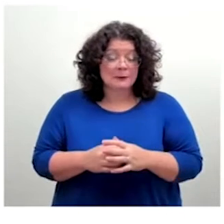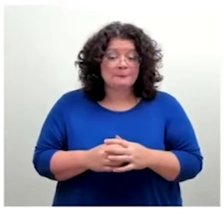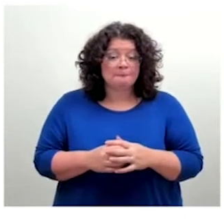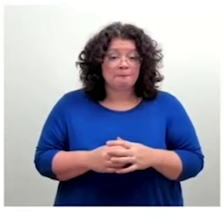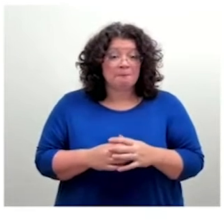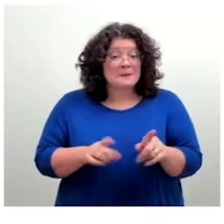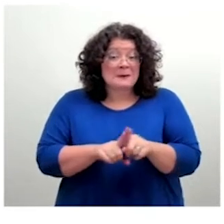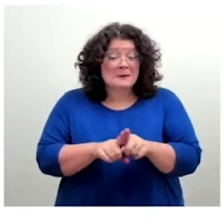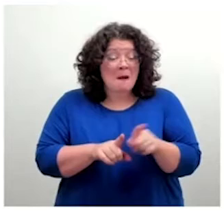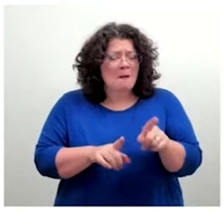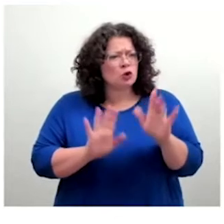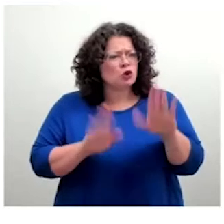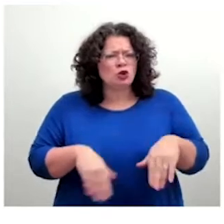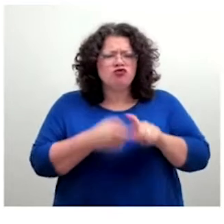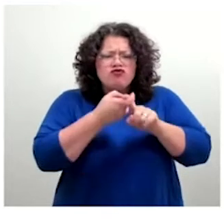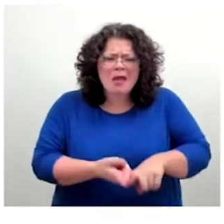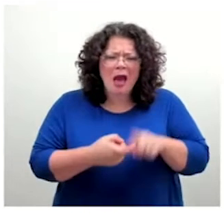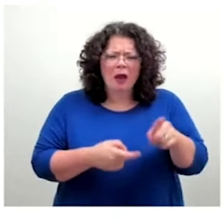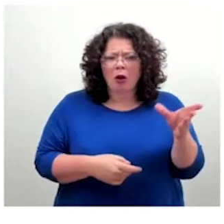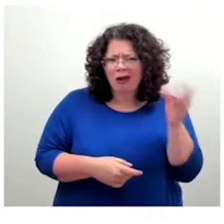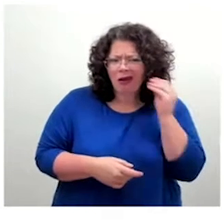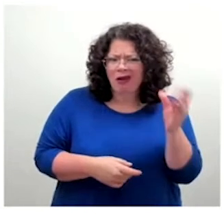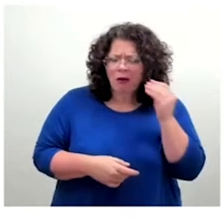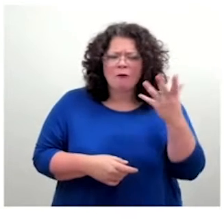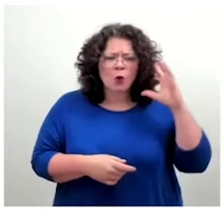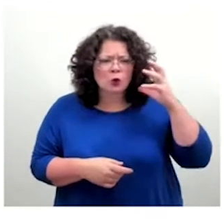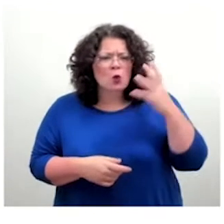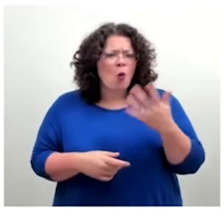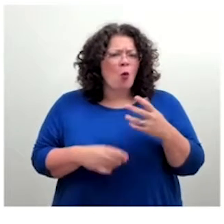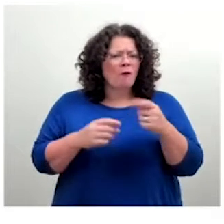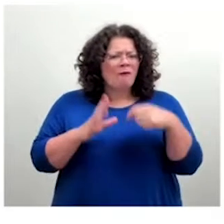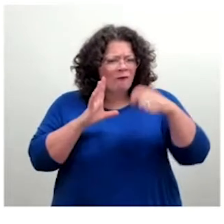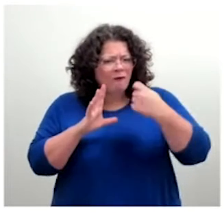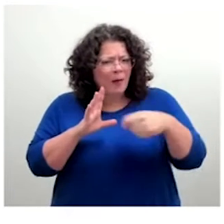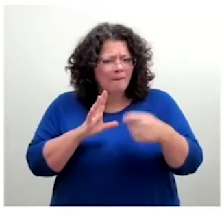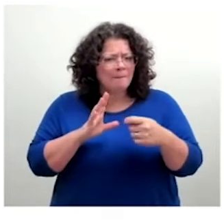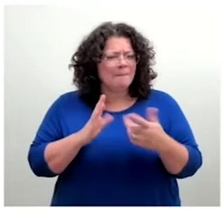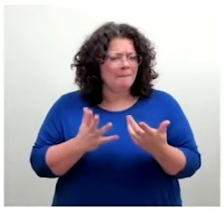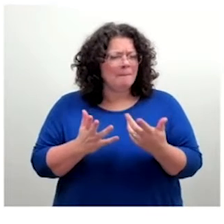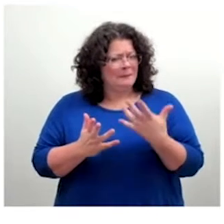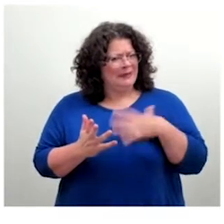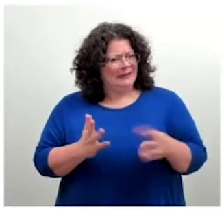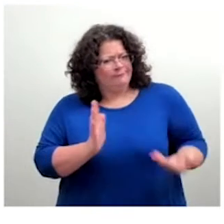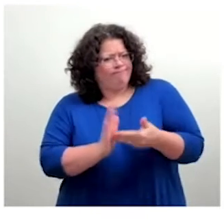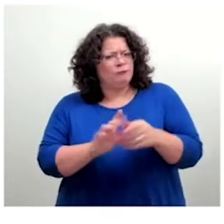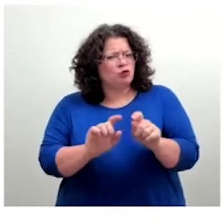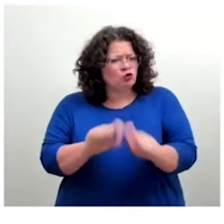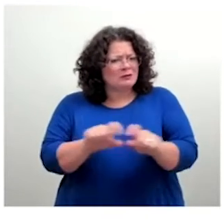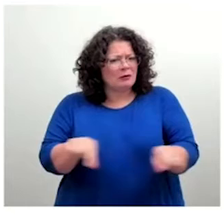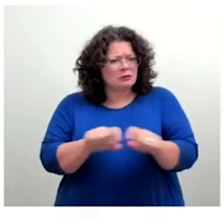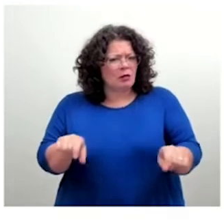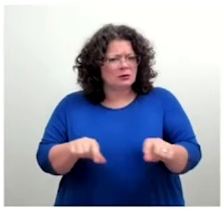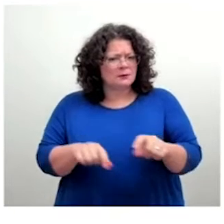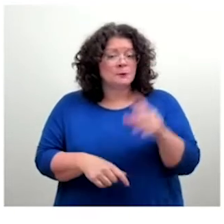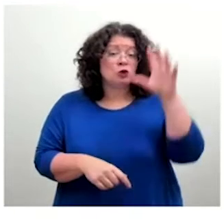is temporary, such as having an ear infection or a burst eardrum or a cold. And we must also consider people who don't have full access to